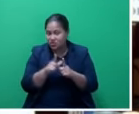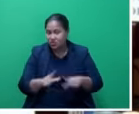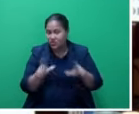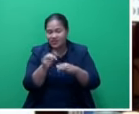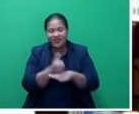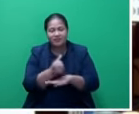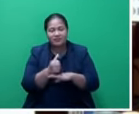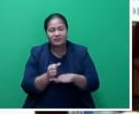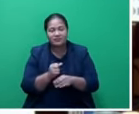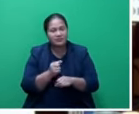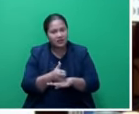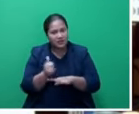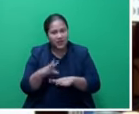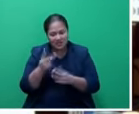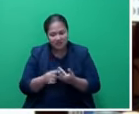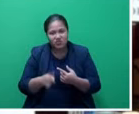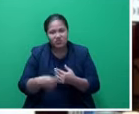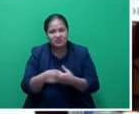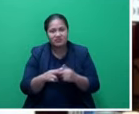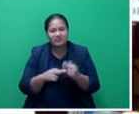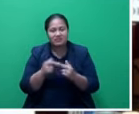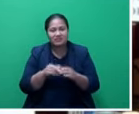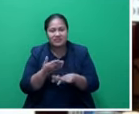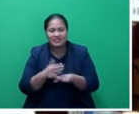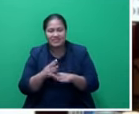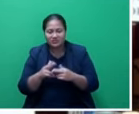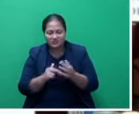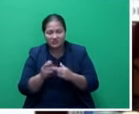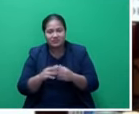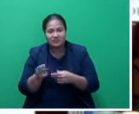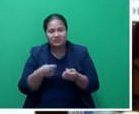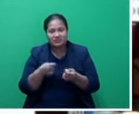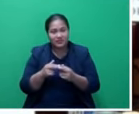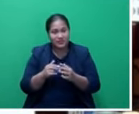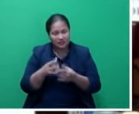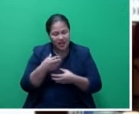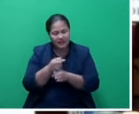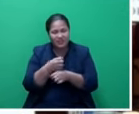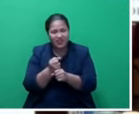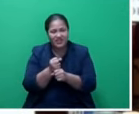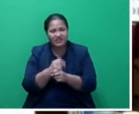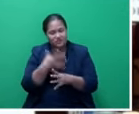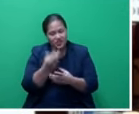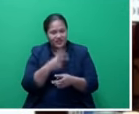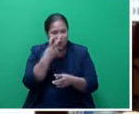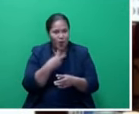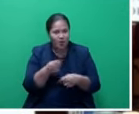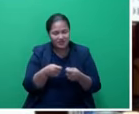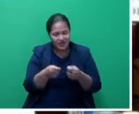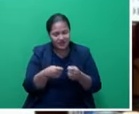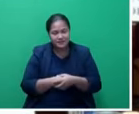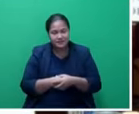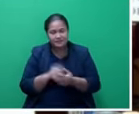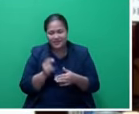municipal councils to build new market infrastructure, upgrade or extend the existing permanent markets. In the